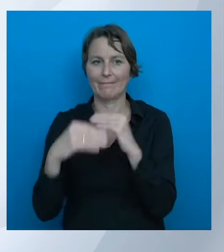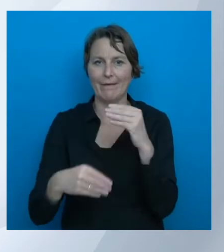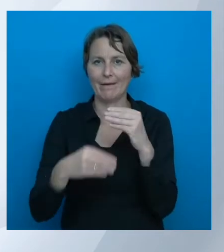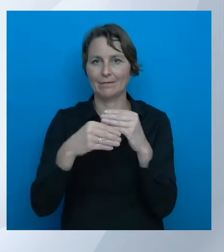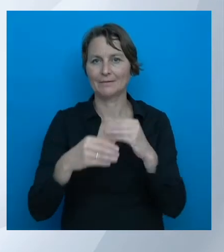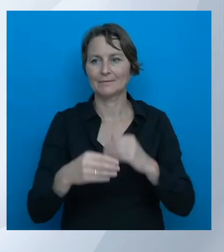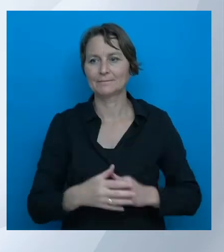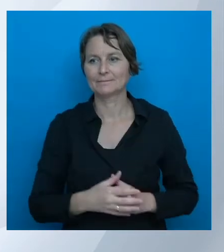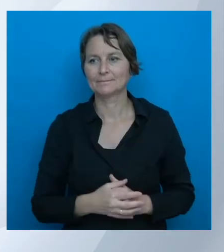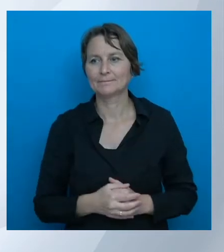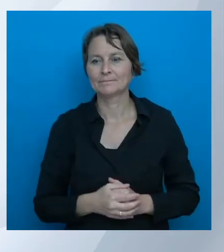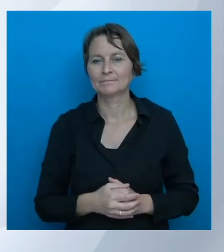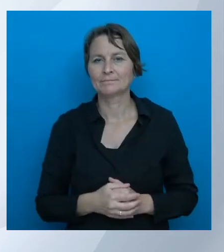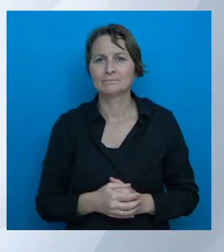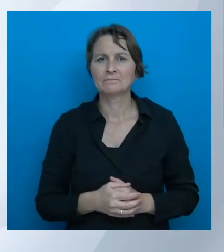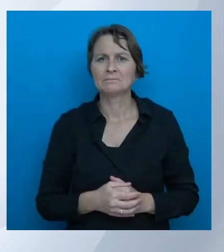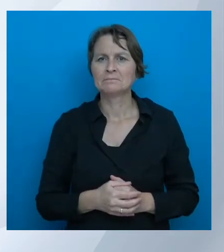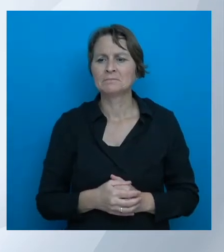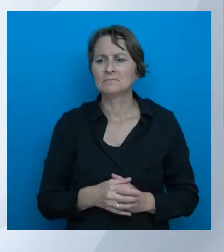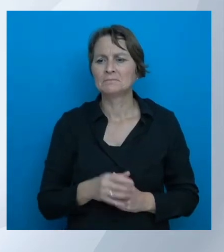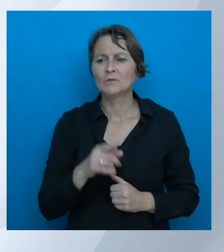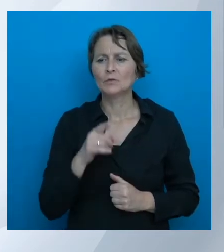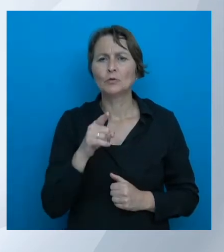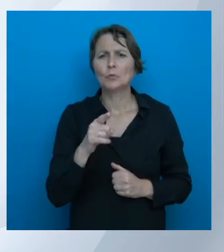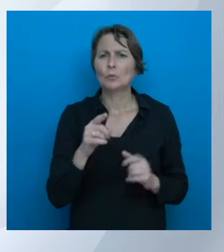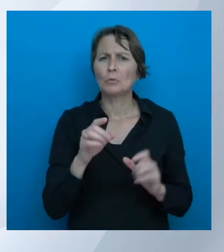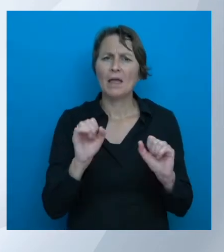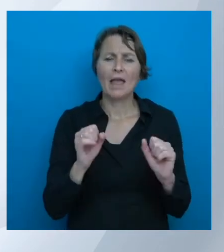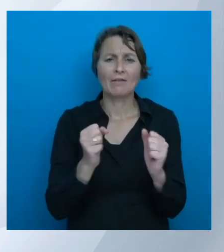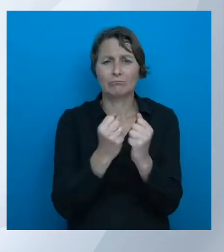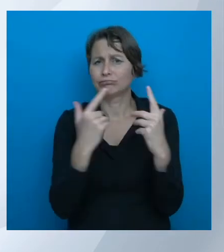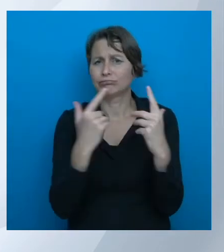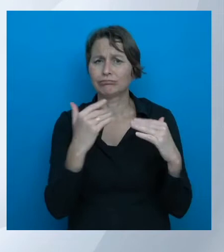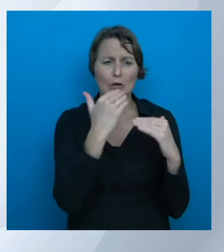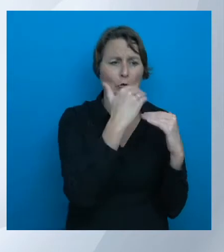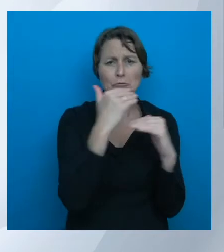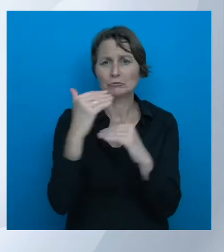You can have many constraints for a template